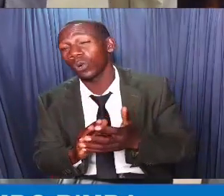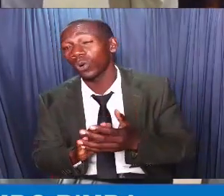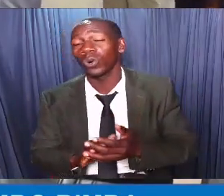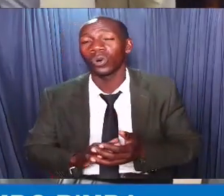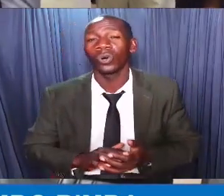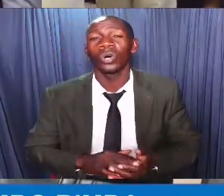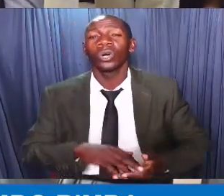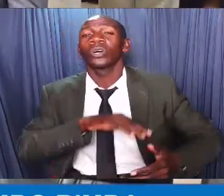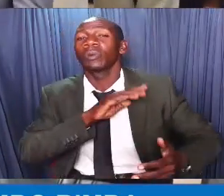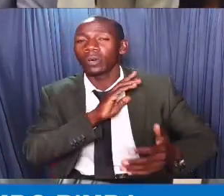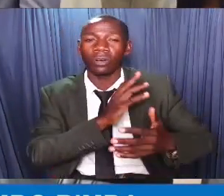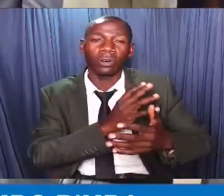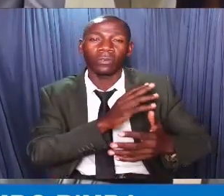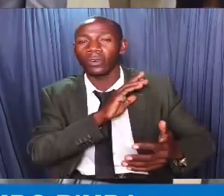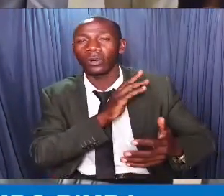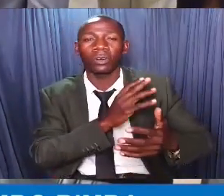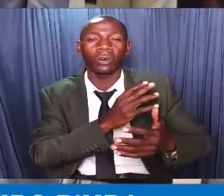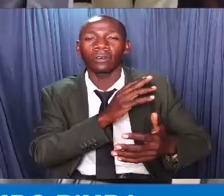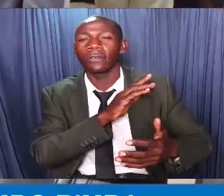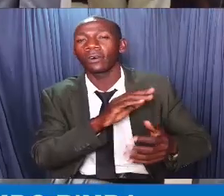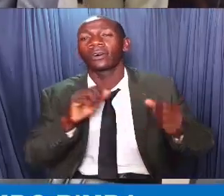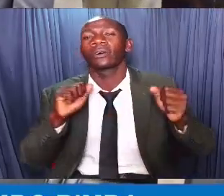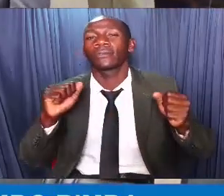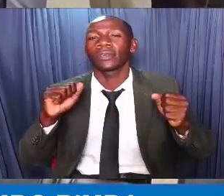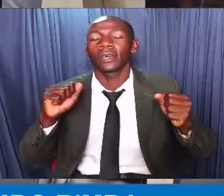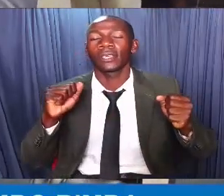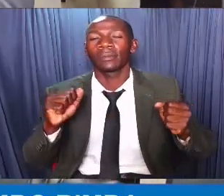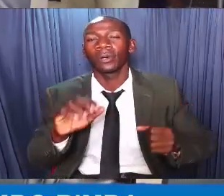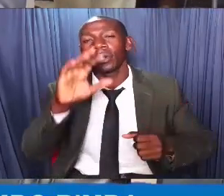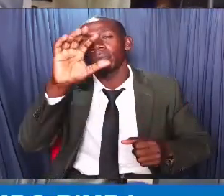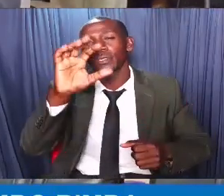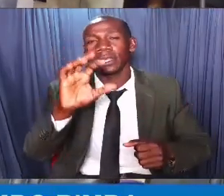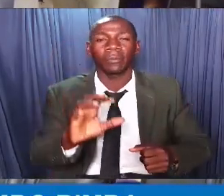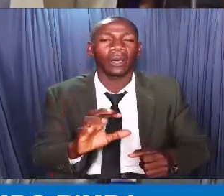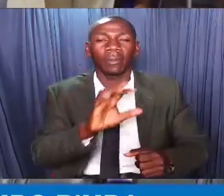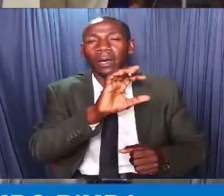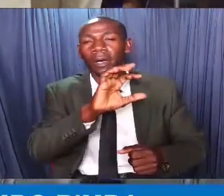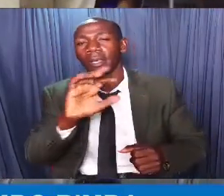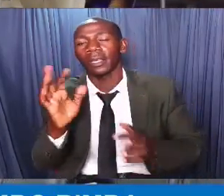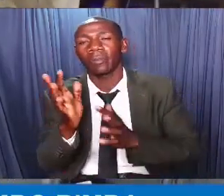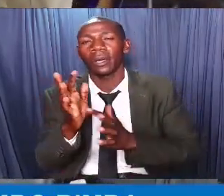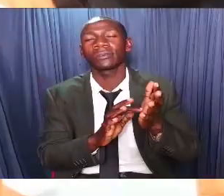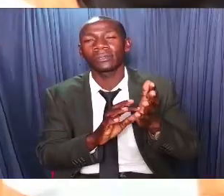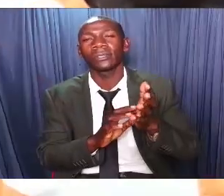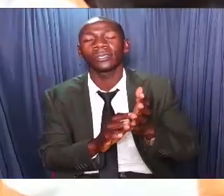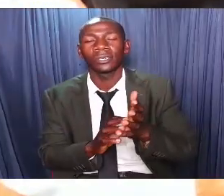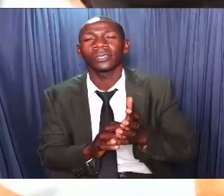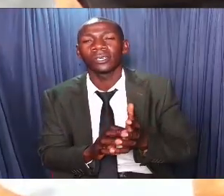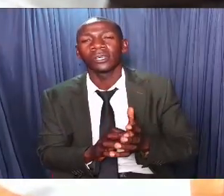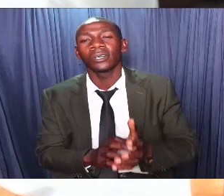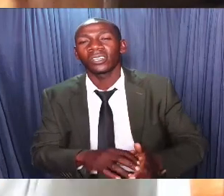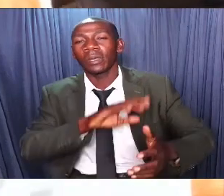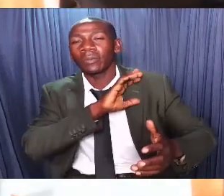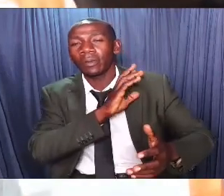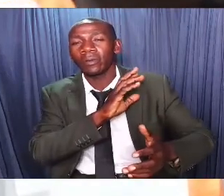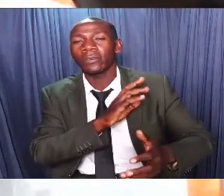Yesu. Ni Mungovu. Nguvu, nguvu ya ajabu. Salama ni Yesu.